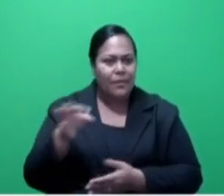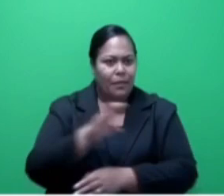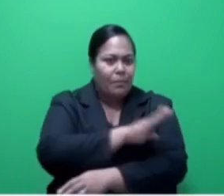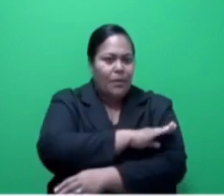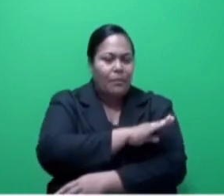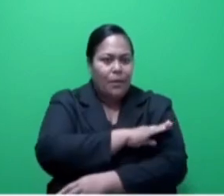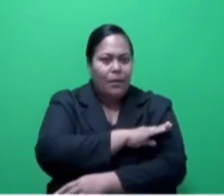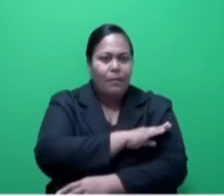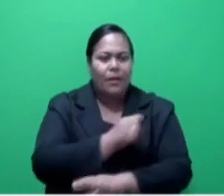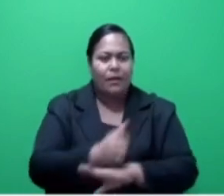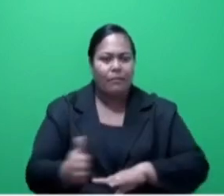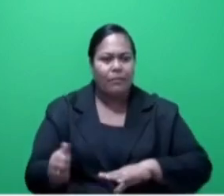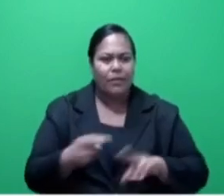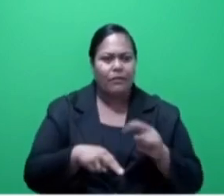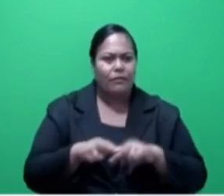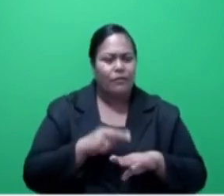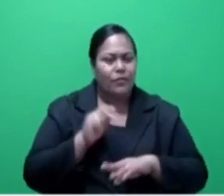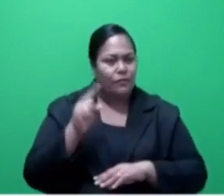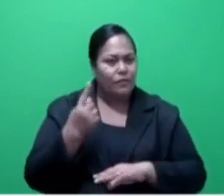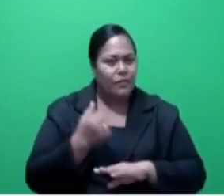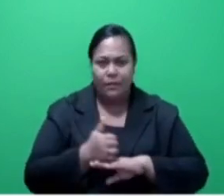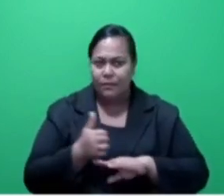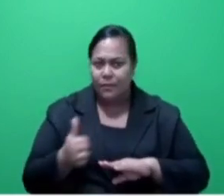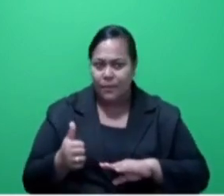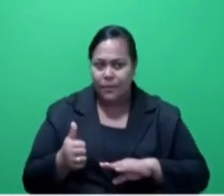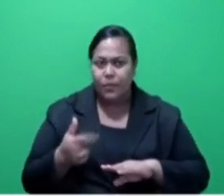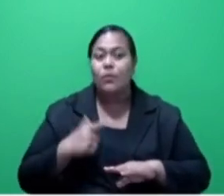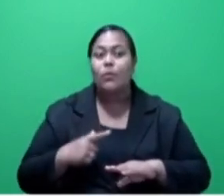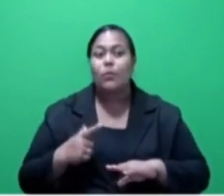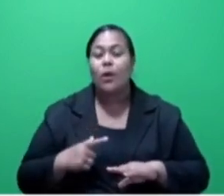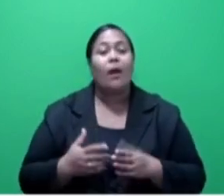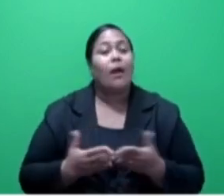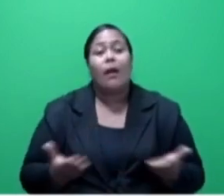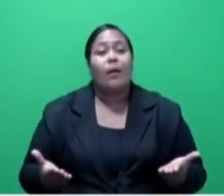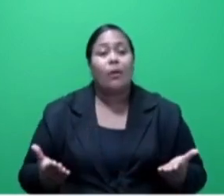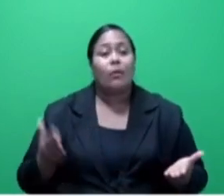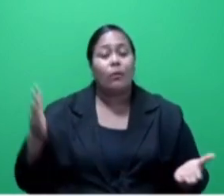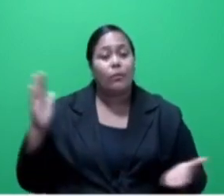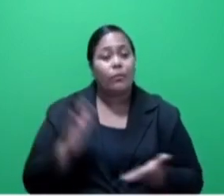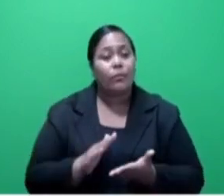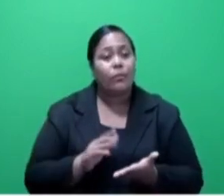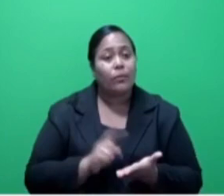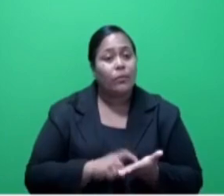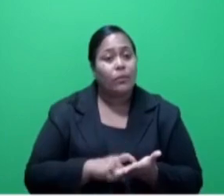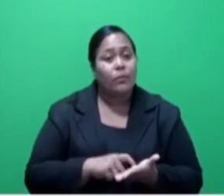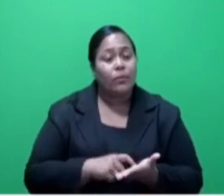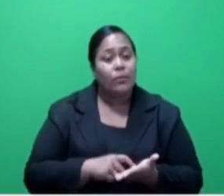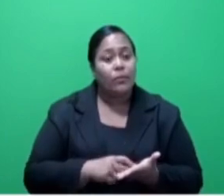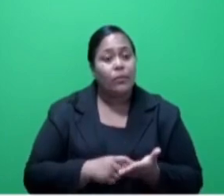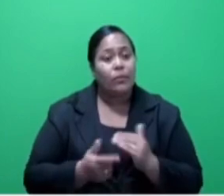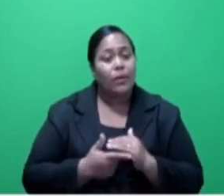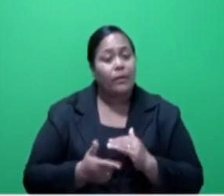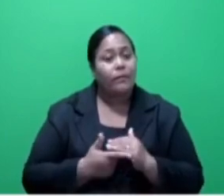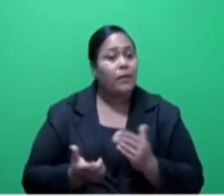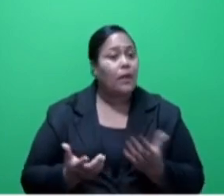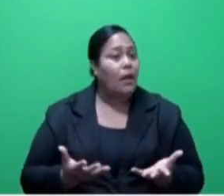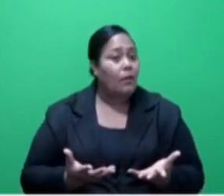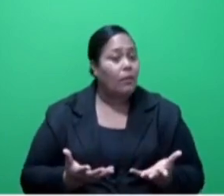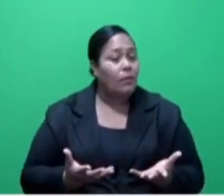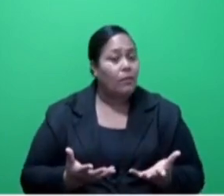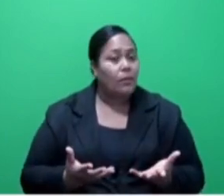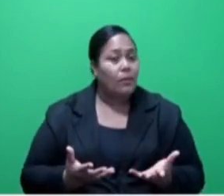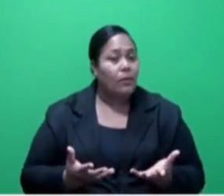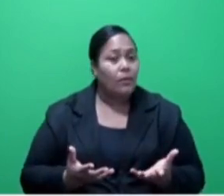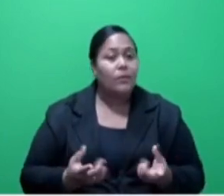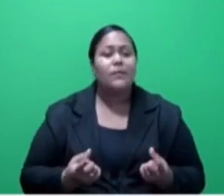Fiji First government, sir. So why did the debt to GDP decline? Why? Mr. Speaker, sir, it's very